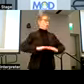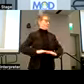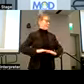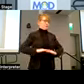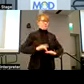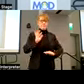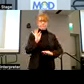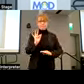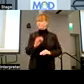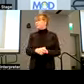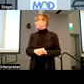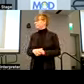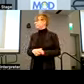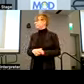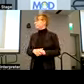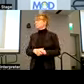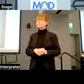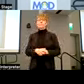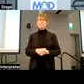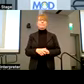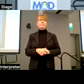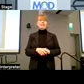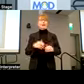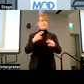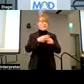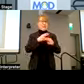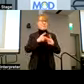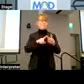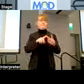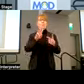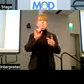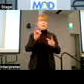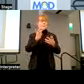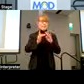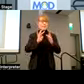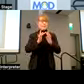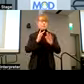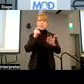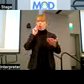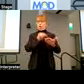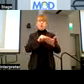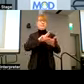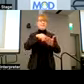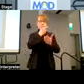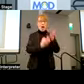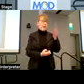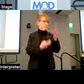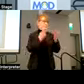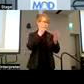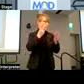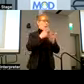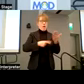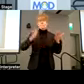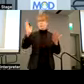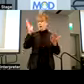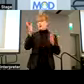So my title slide has my name. It has my website, which is lflegal.com, where you can do deep dives into many of the things I'll talk about today.